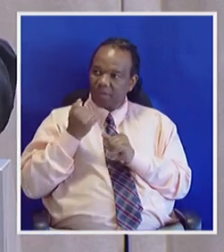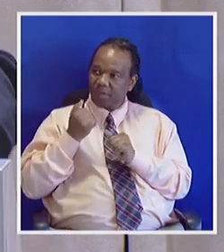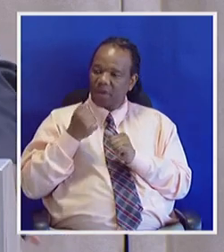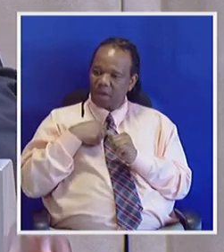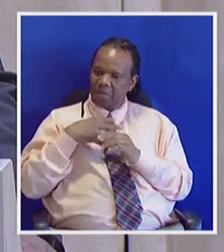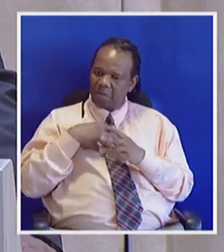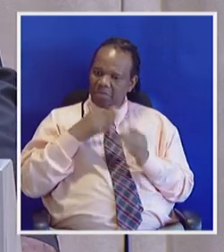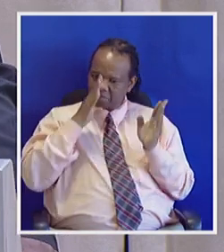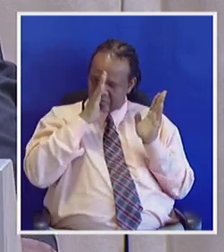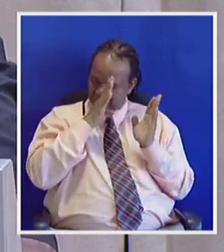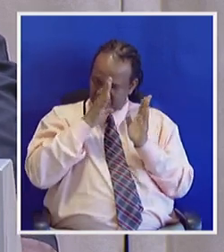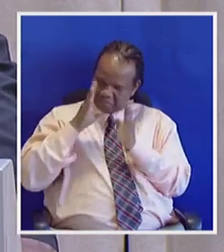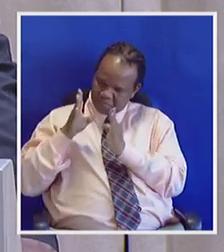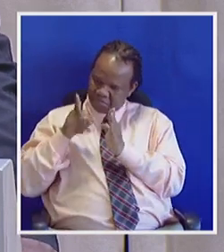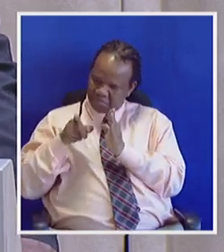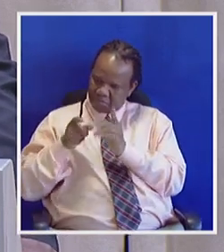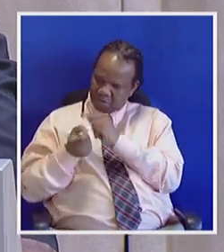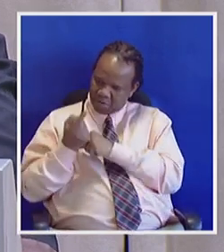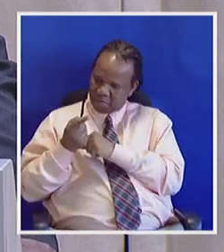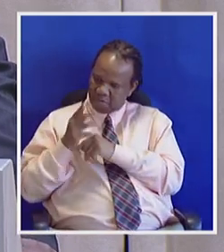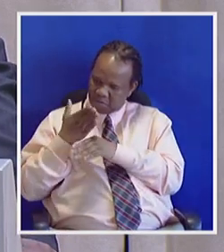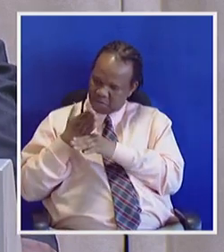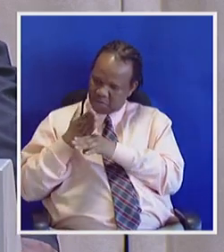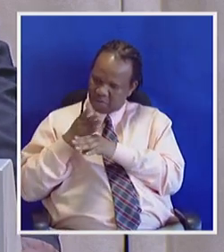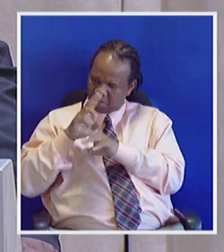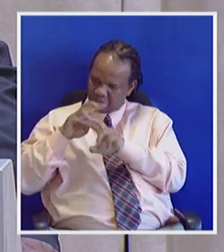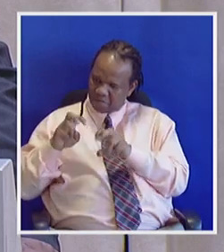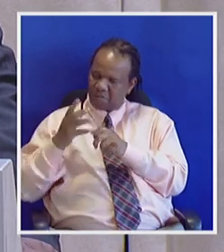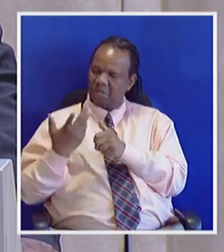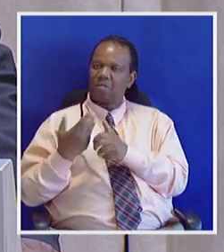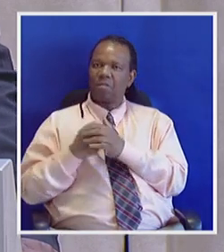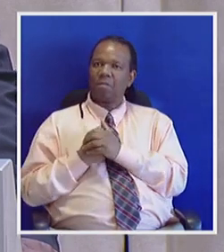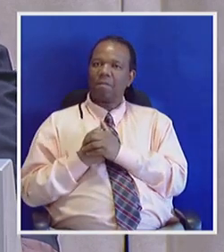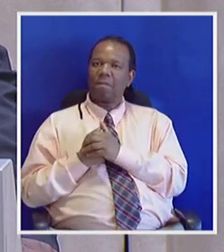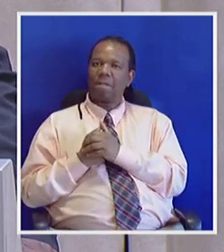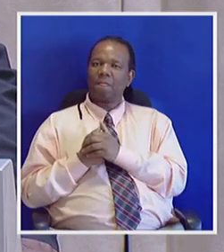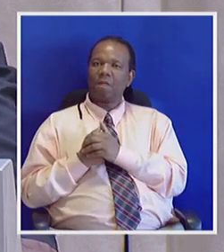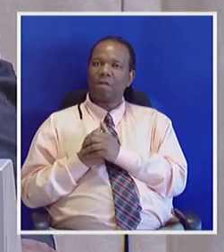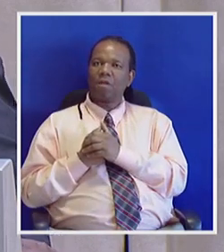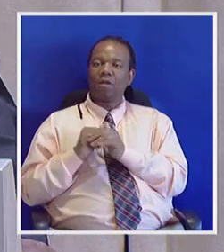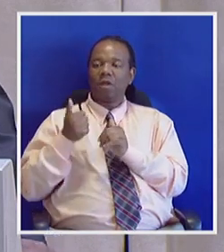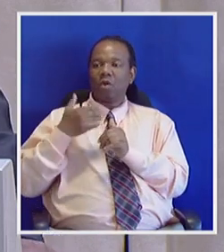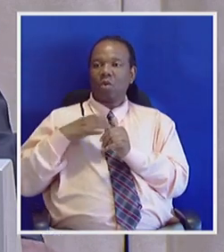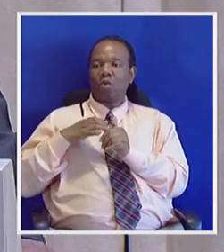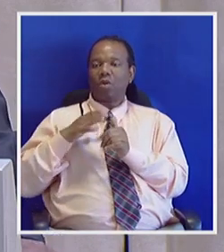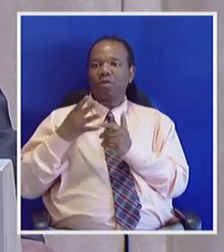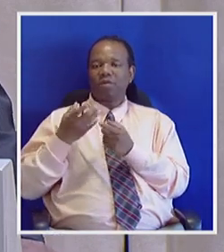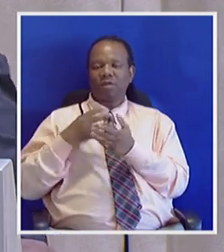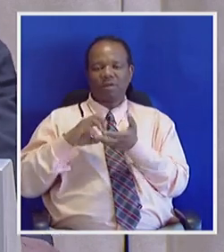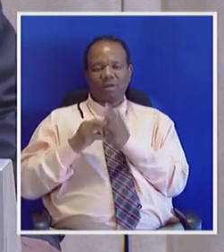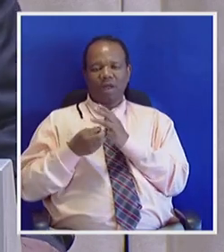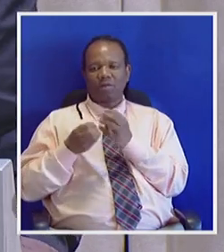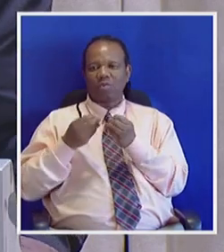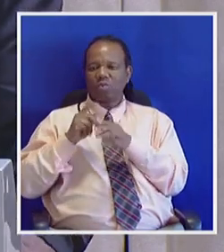had an introspective look at what they are doing, and what they have sought to do is to train as many young people